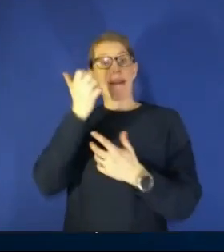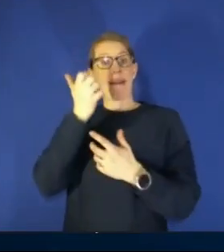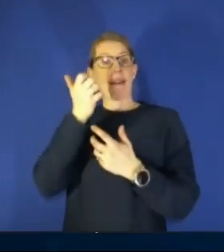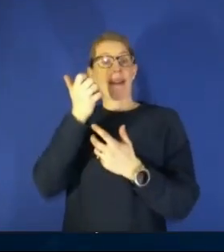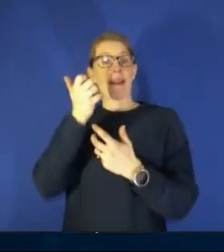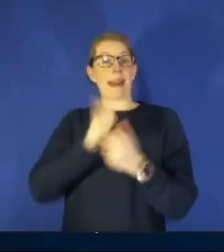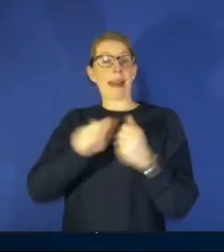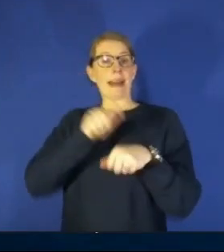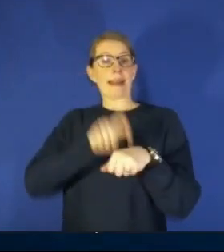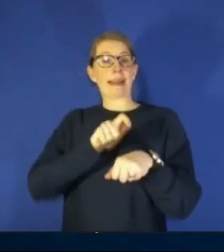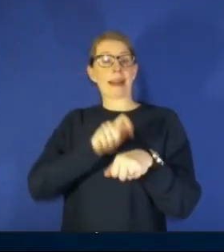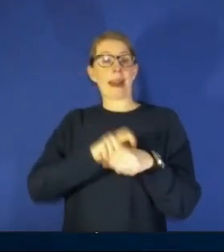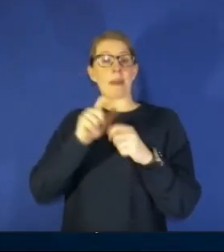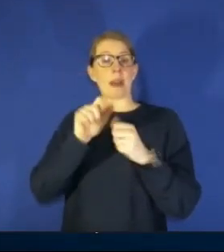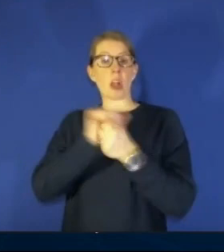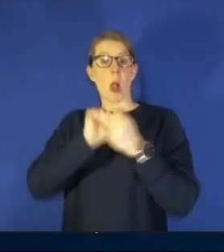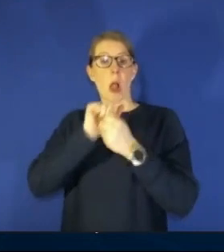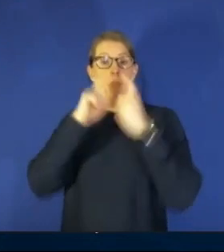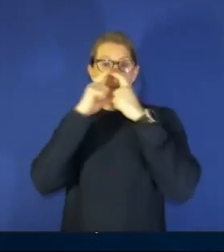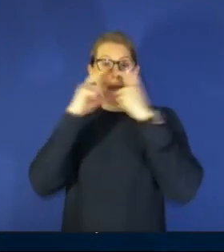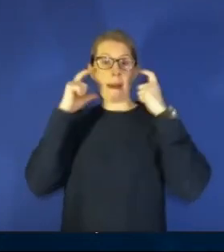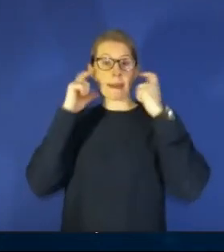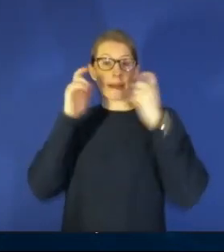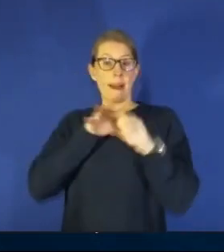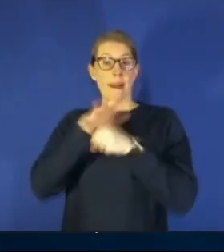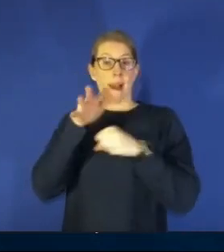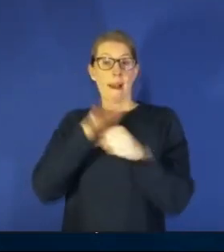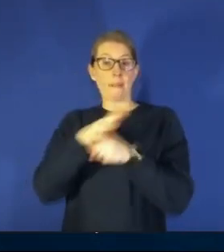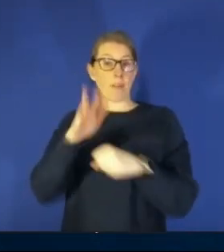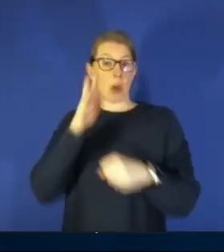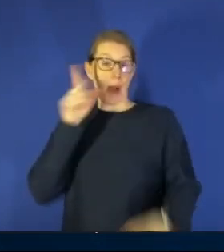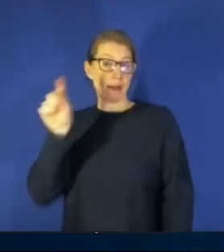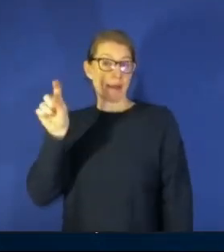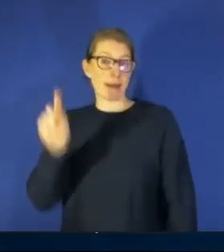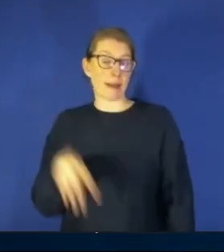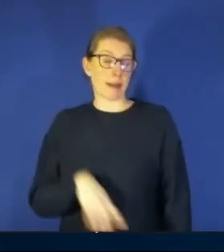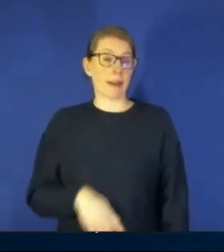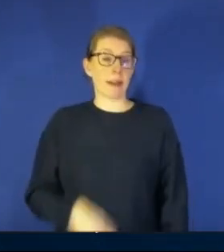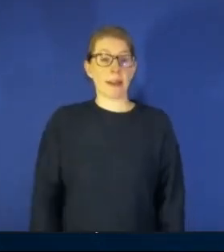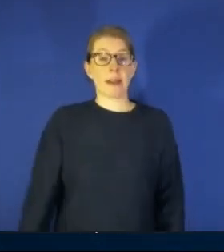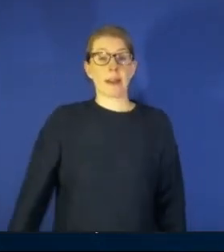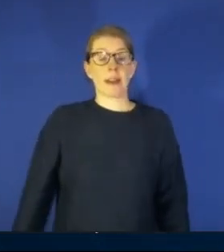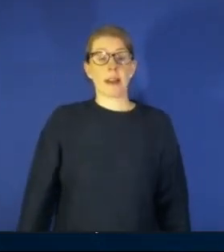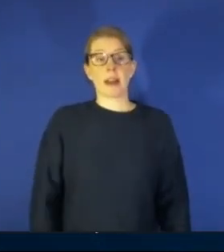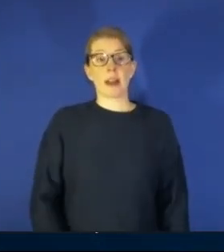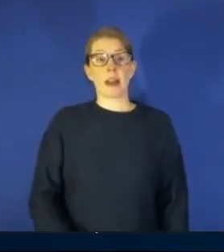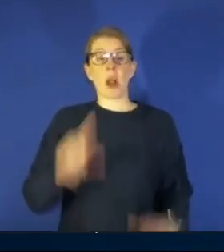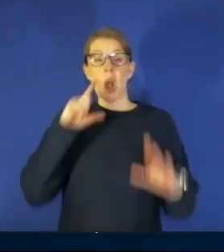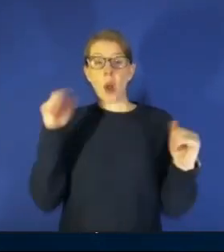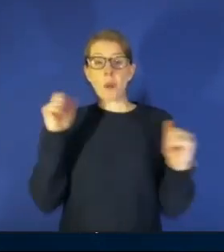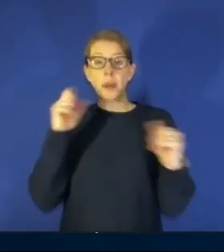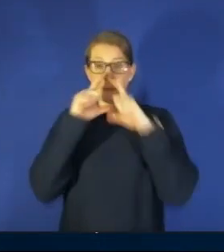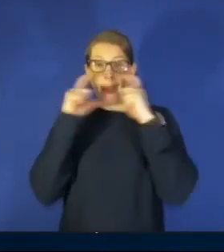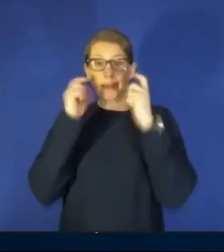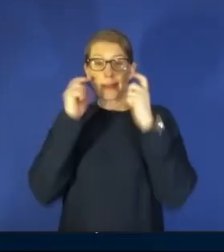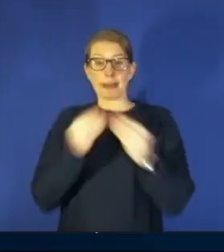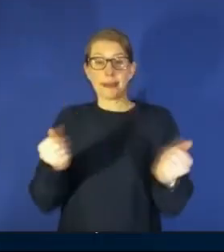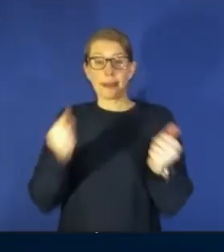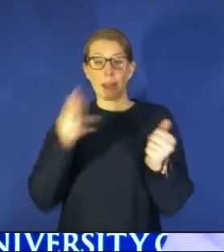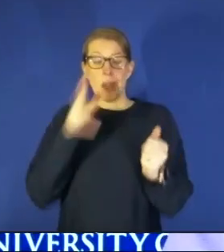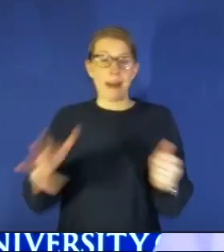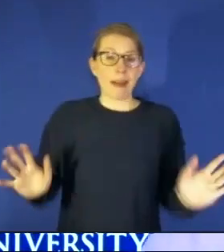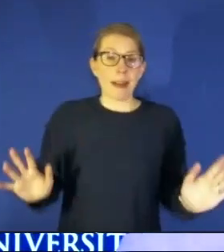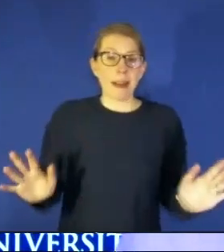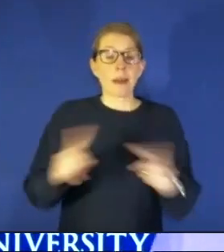be enough? That we won't have to wear anything more than that? I mean, I think people are hoping they'll go away altogether, but is cloth